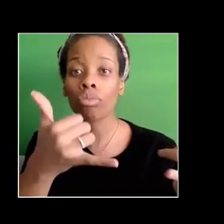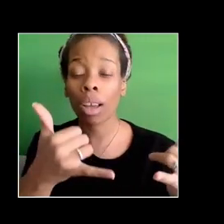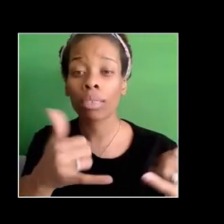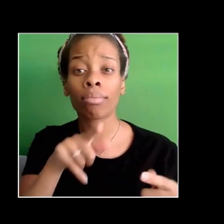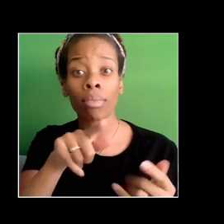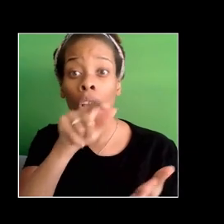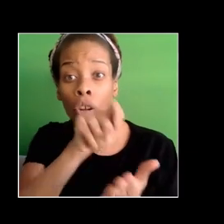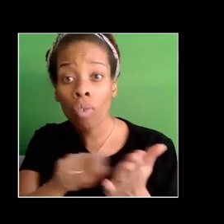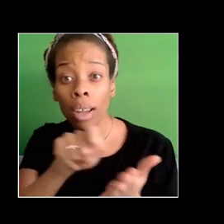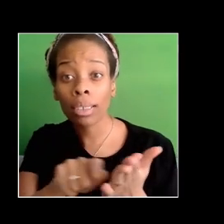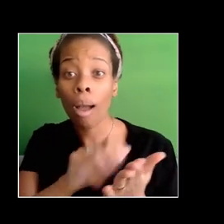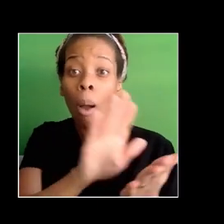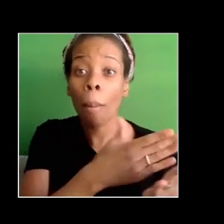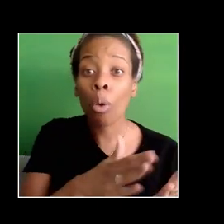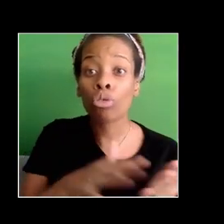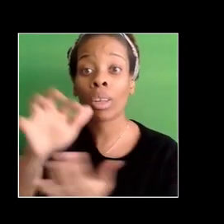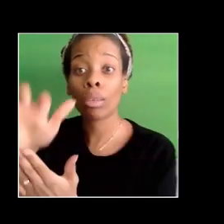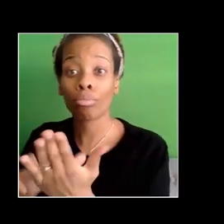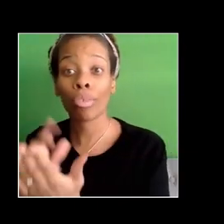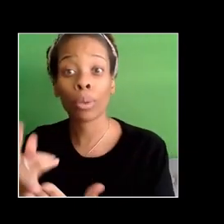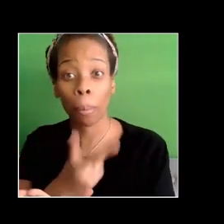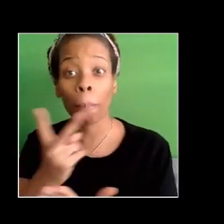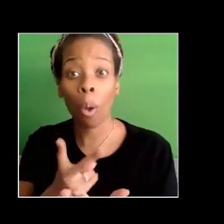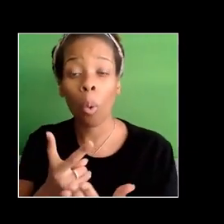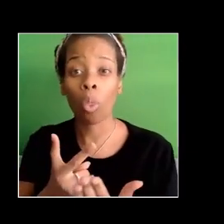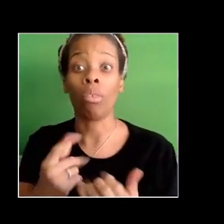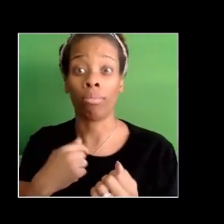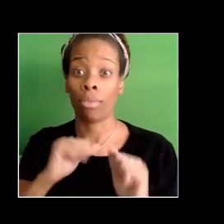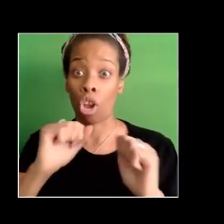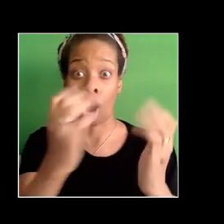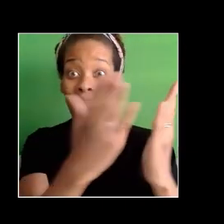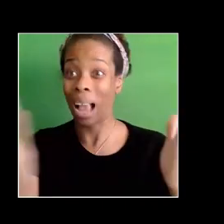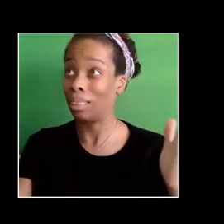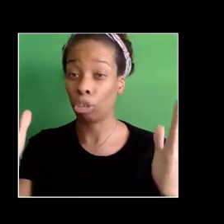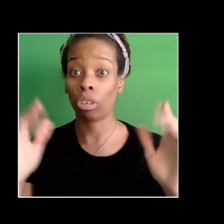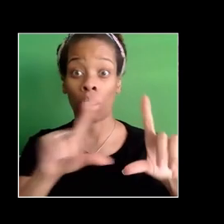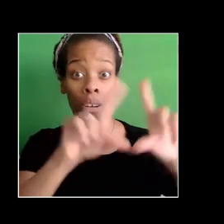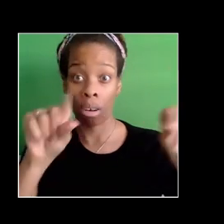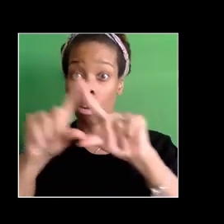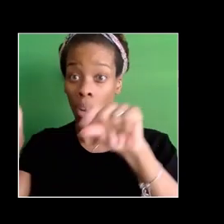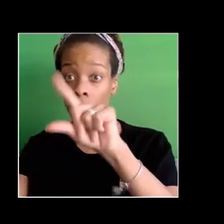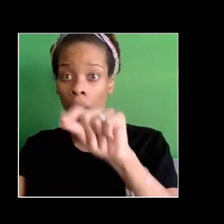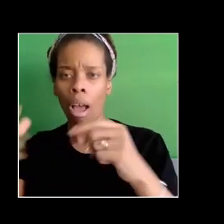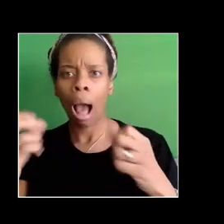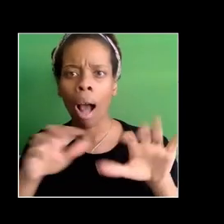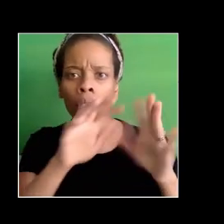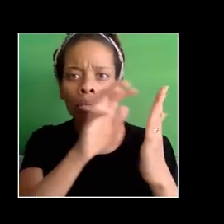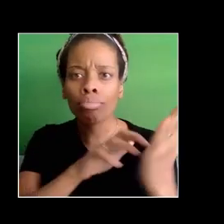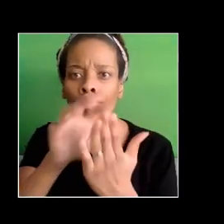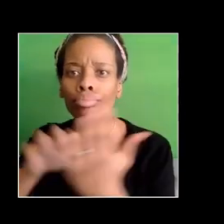prose, and the catalogue accompanying the Tate Britain exhibition features some wonderful new writing by